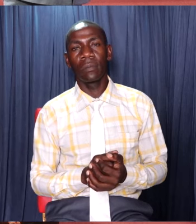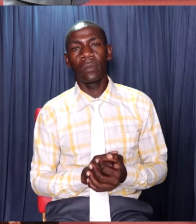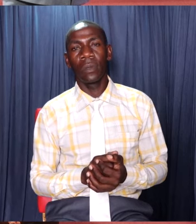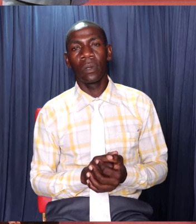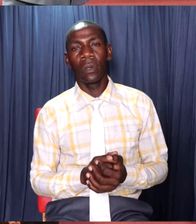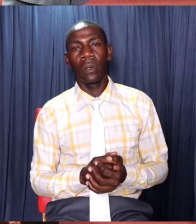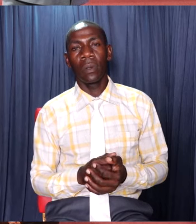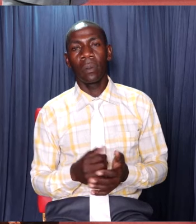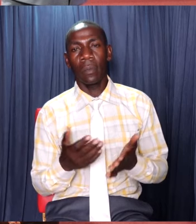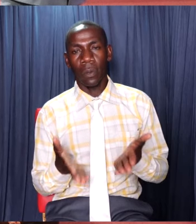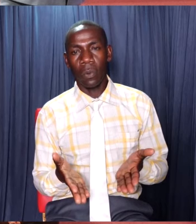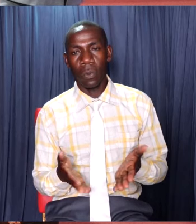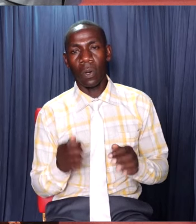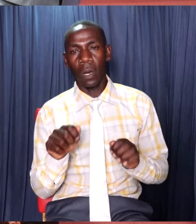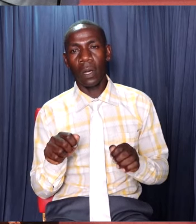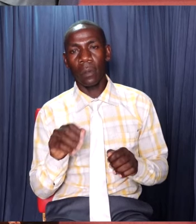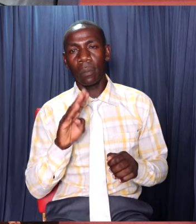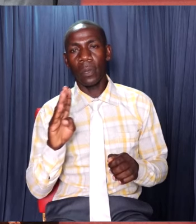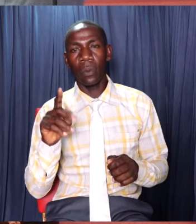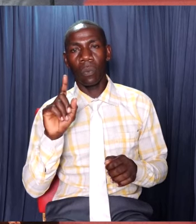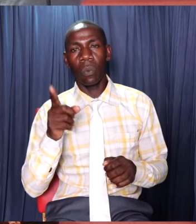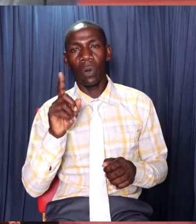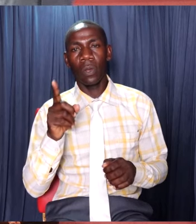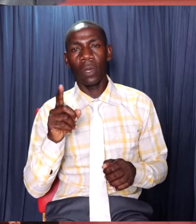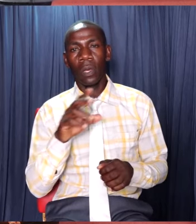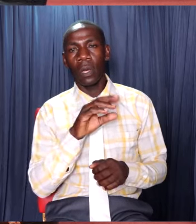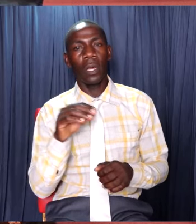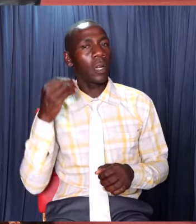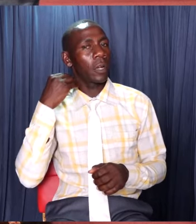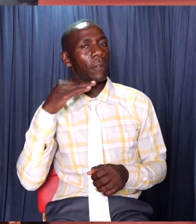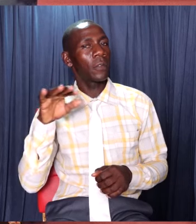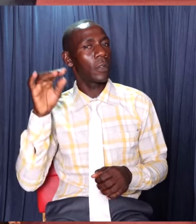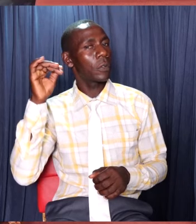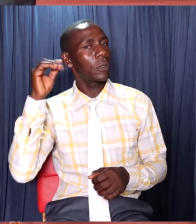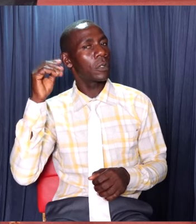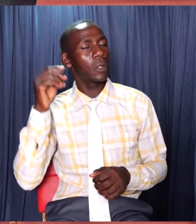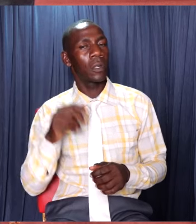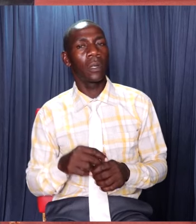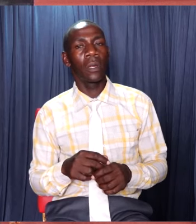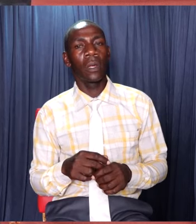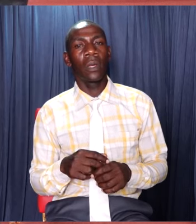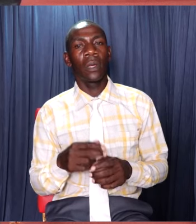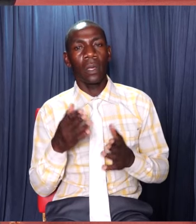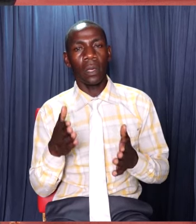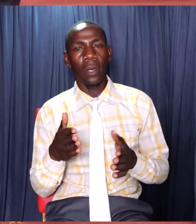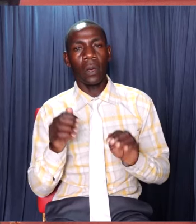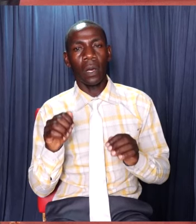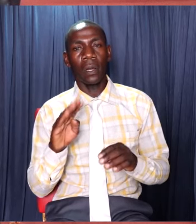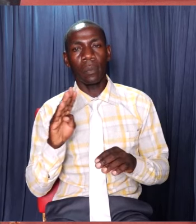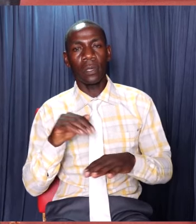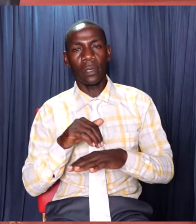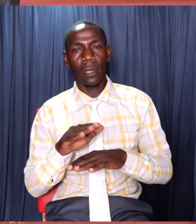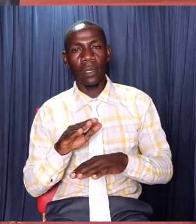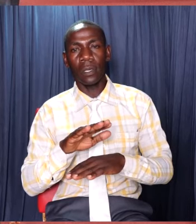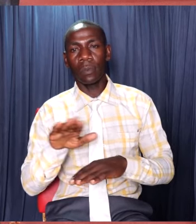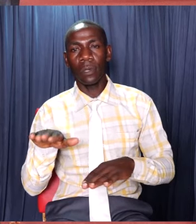Hapa unaweza ukaonywa. You may be warned here. Ukatai kusikiliza. Then you deny. Hapa unaweza ukatumwa. You can be